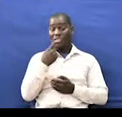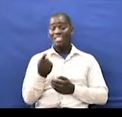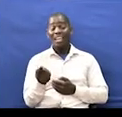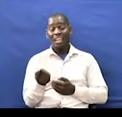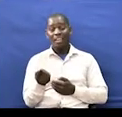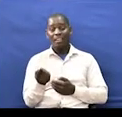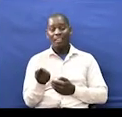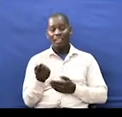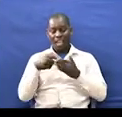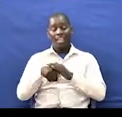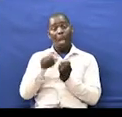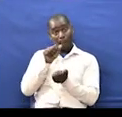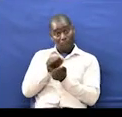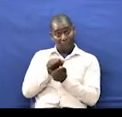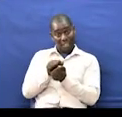clockwise.